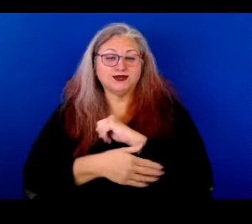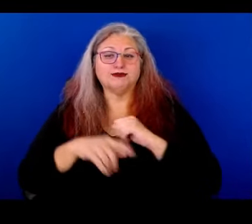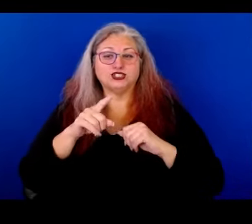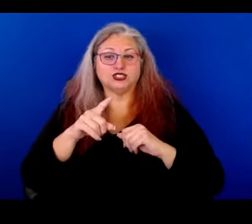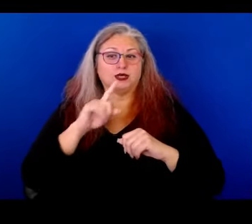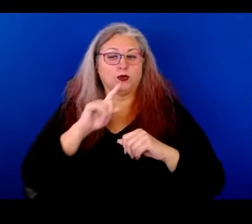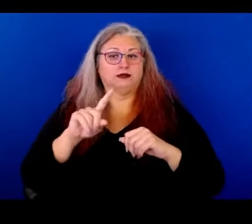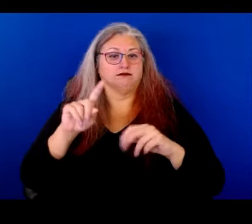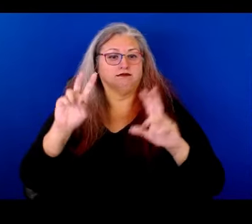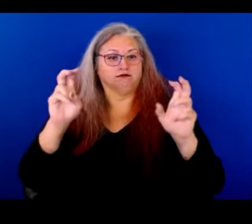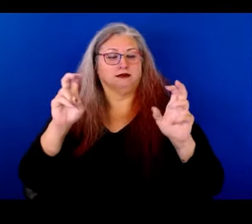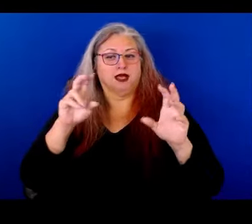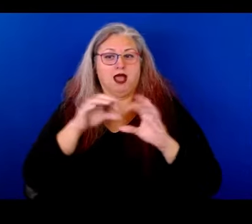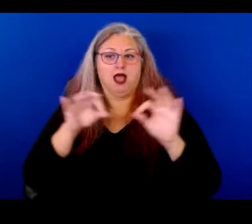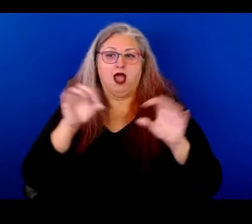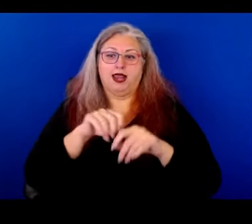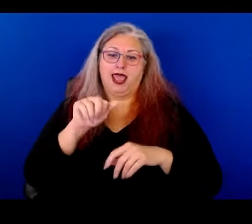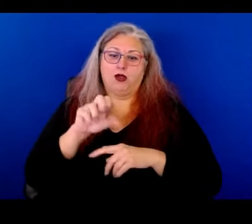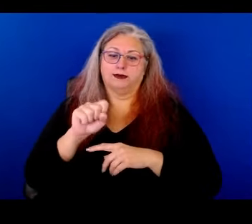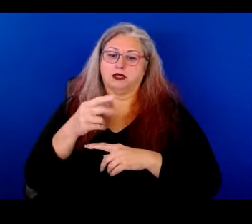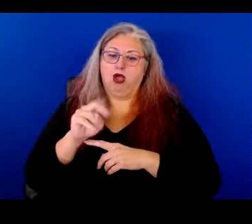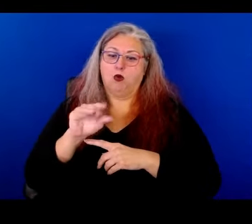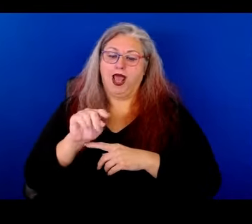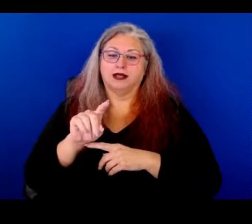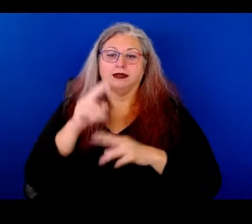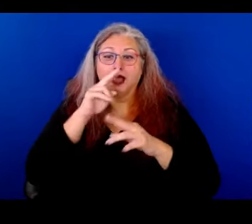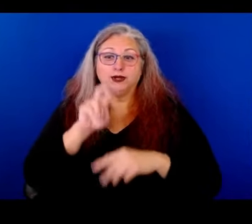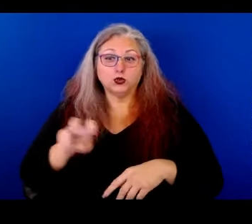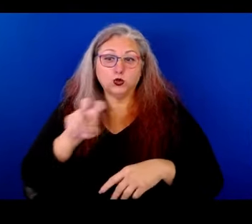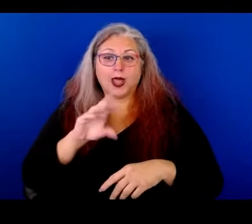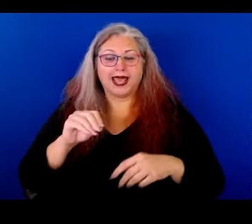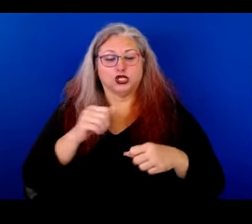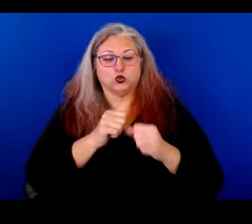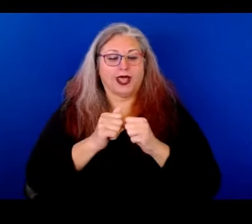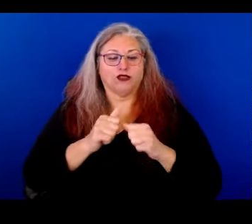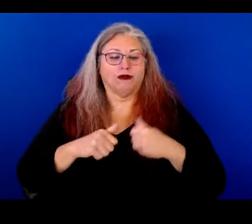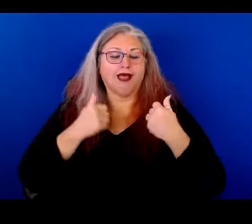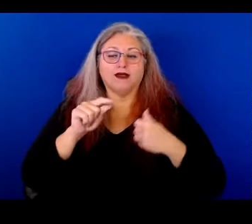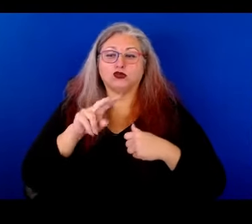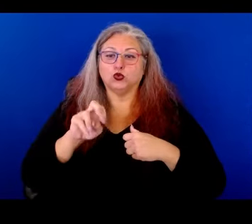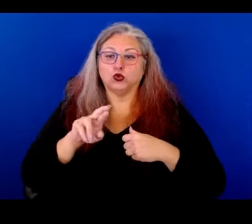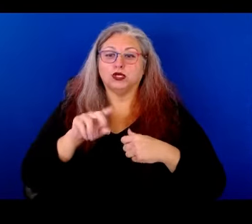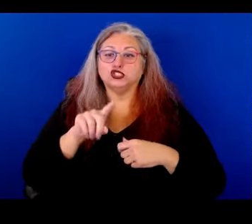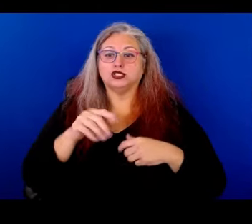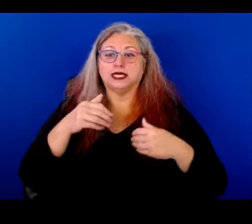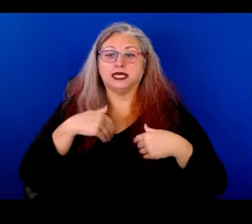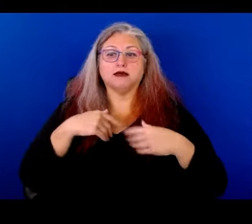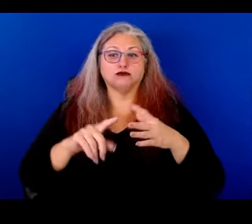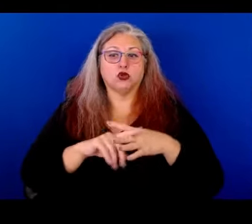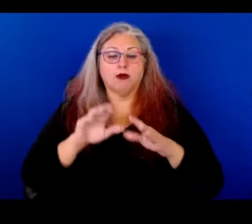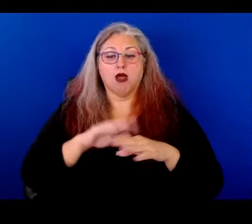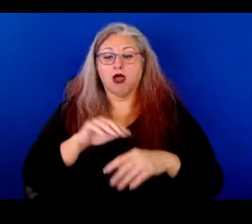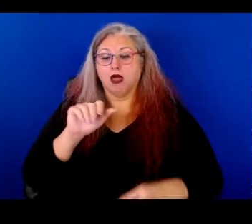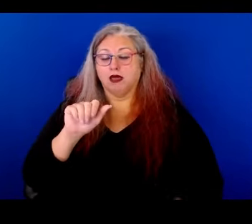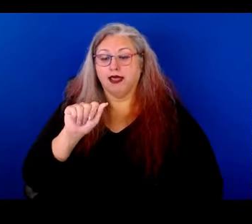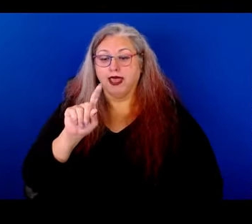was a headliner on the Arabs Gone Wild comedy tour and the Together Live tour. Maysoon has appeared